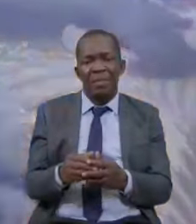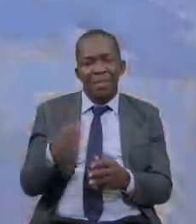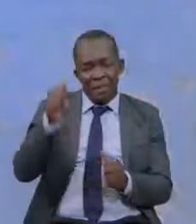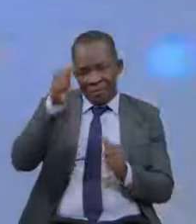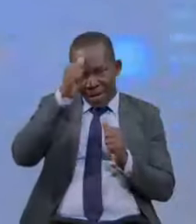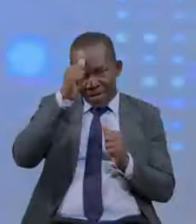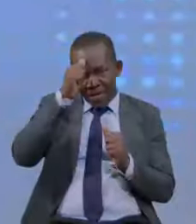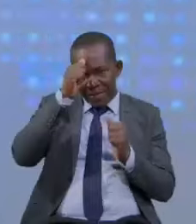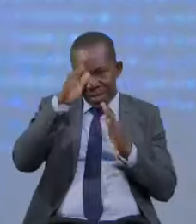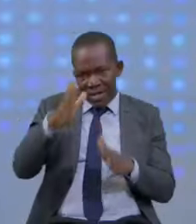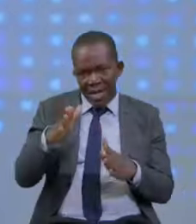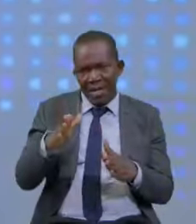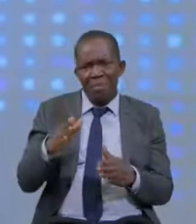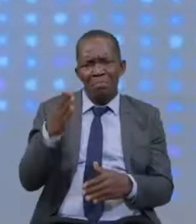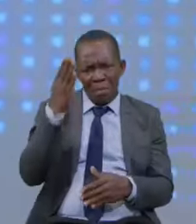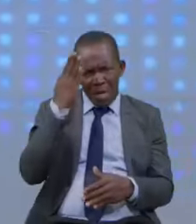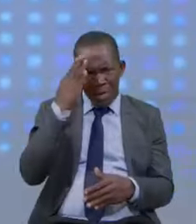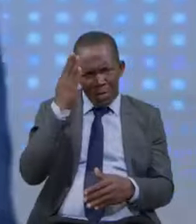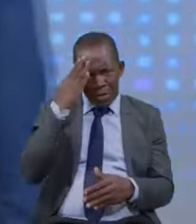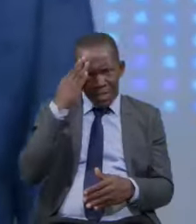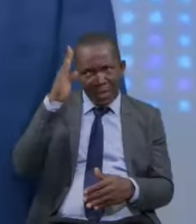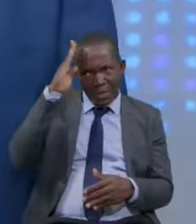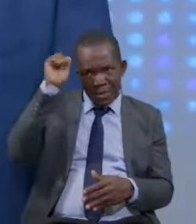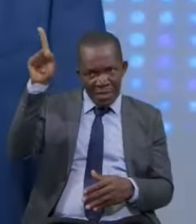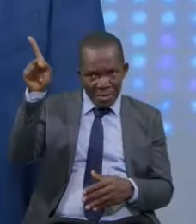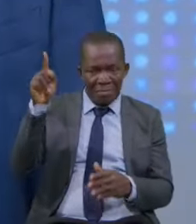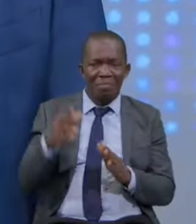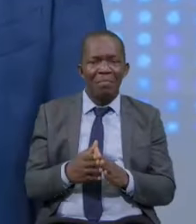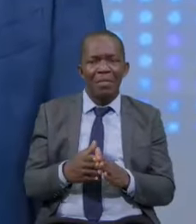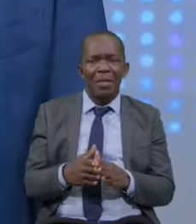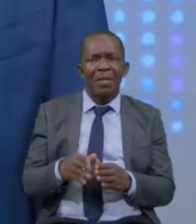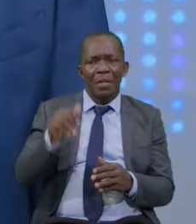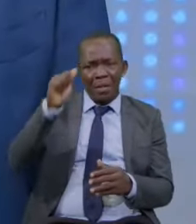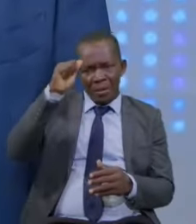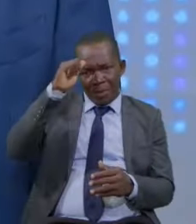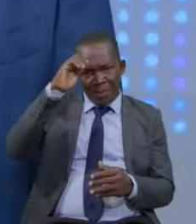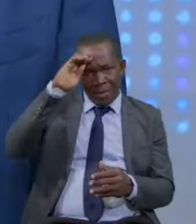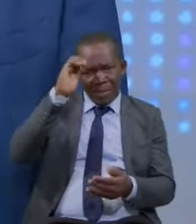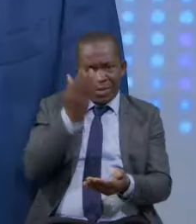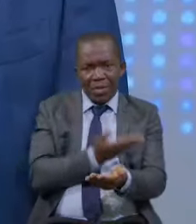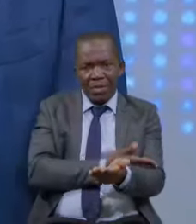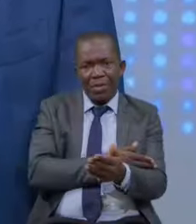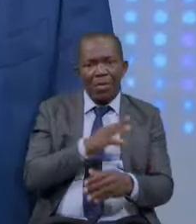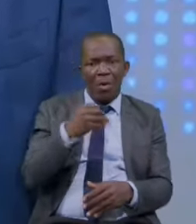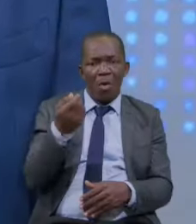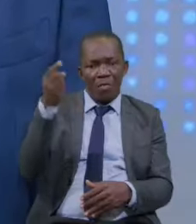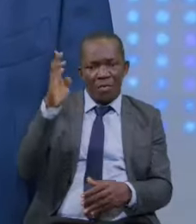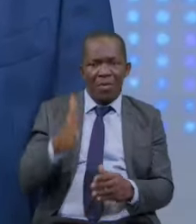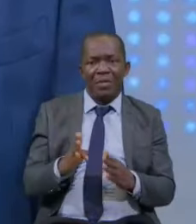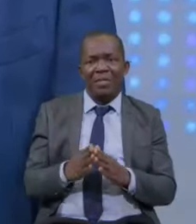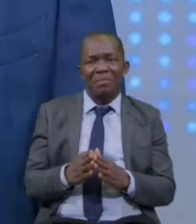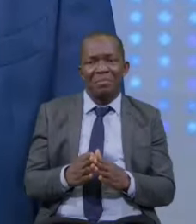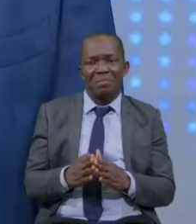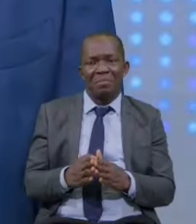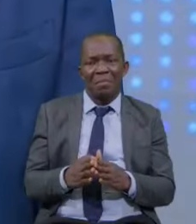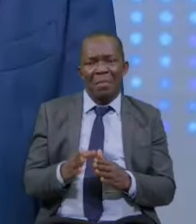him today, the Son of God. How? Son of God, because he lived